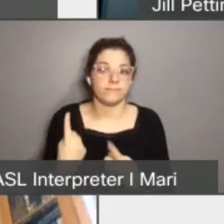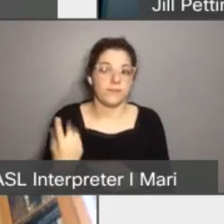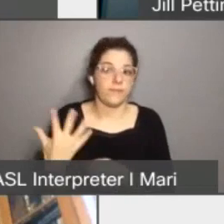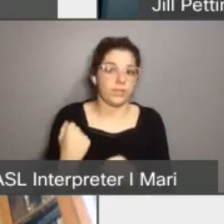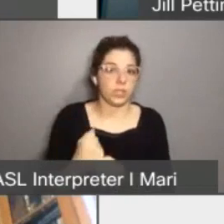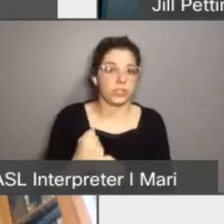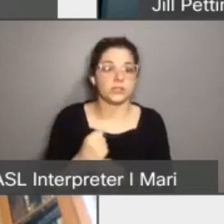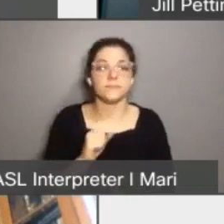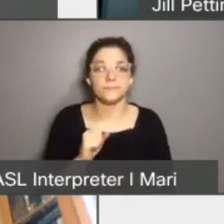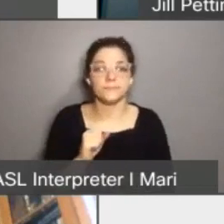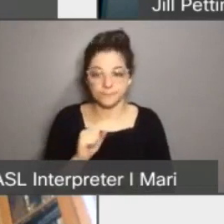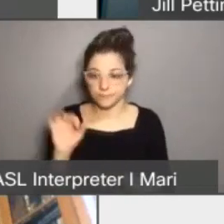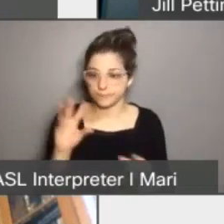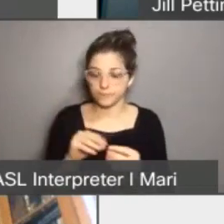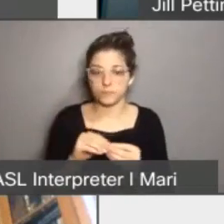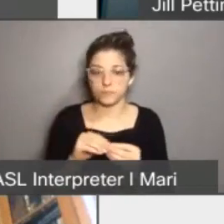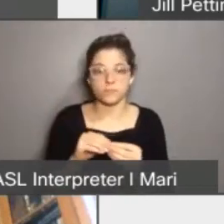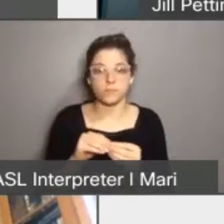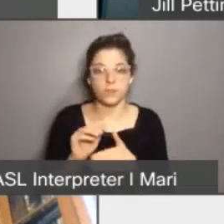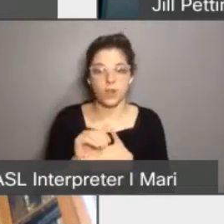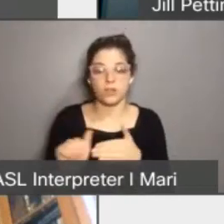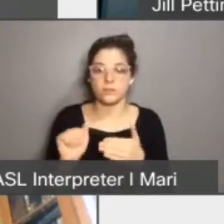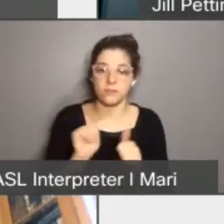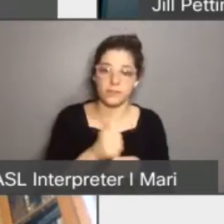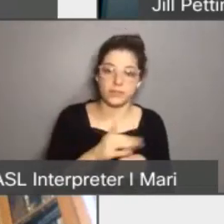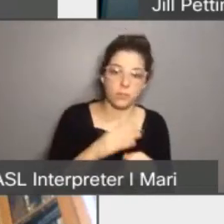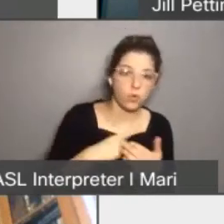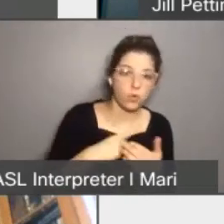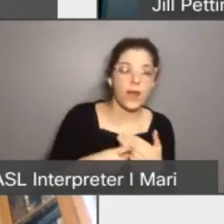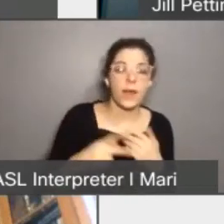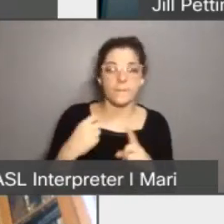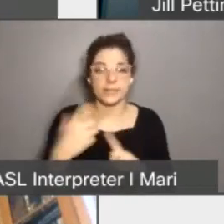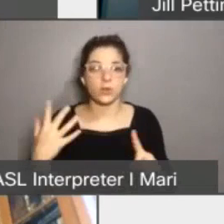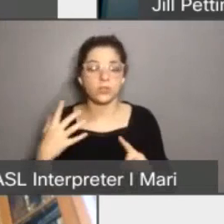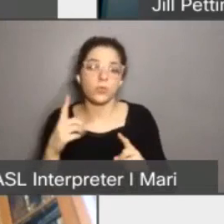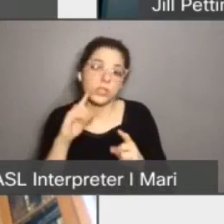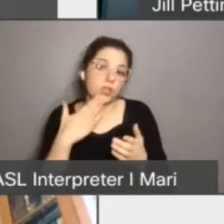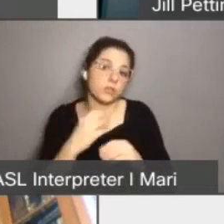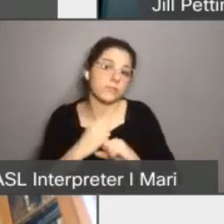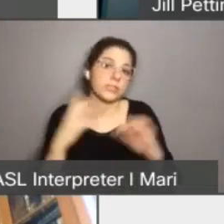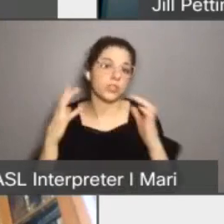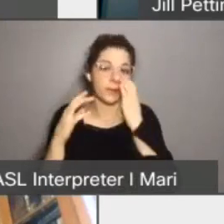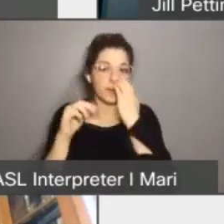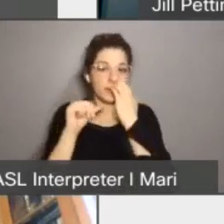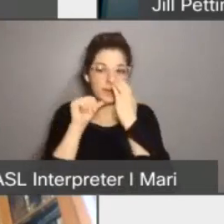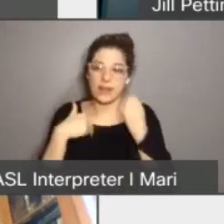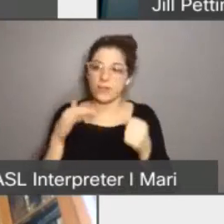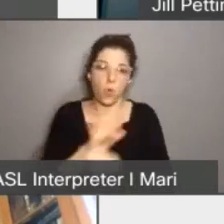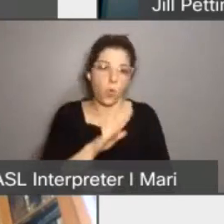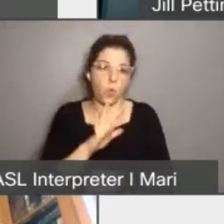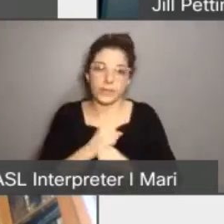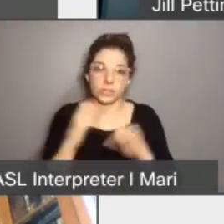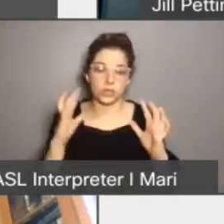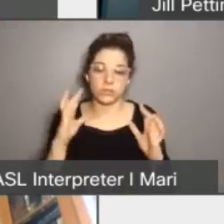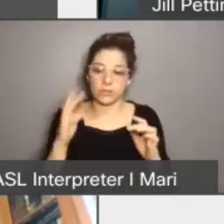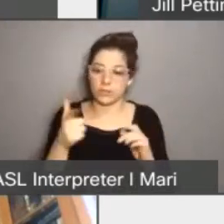years, the total expenditure dollars by program, et cetera. So that gives you a pretty good picture, but it doesn't have the whole picture. As you said, the